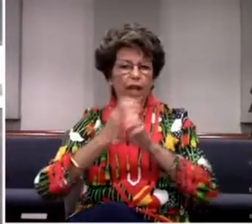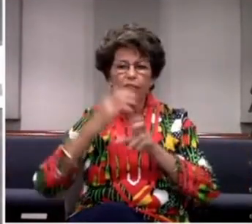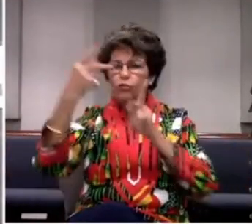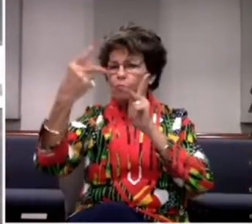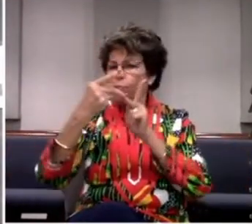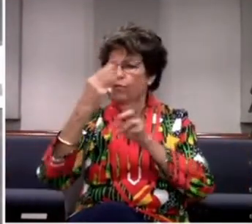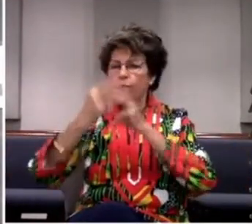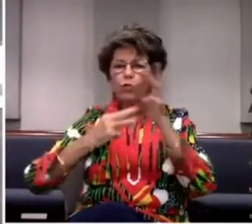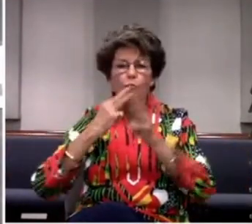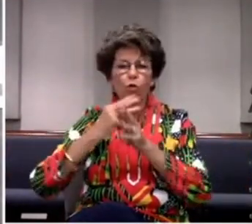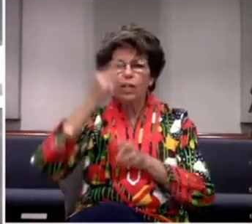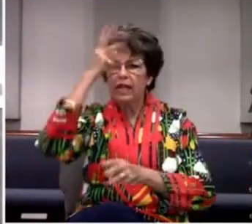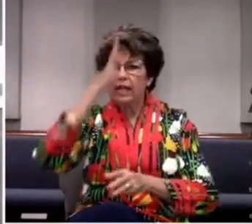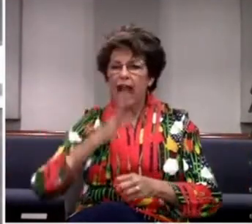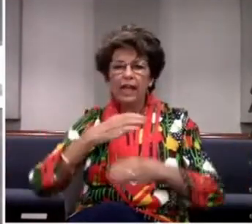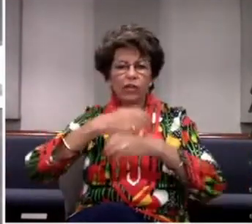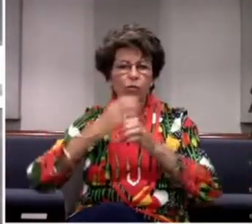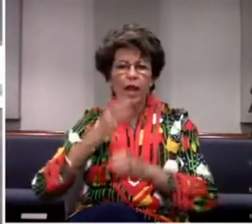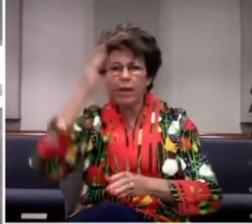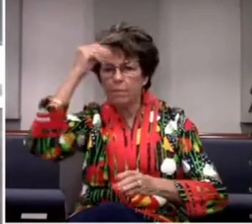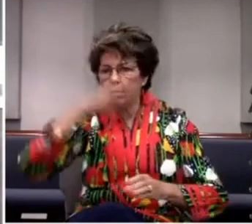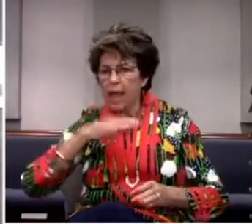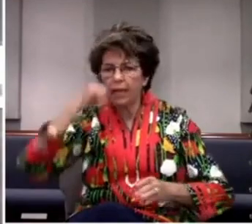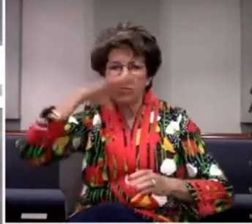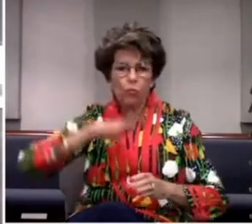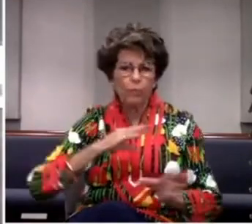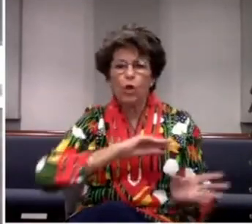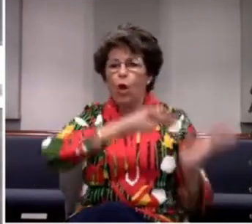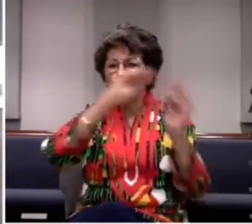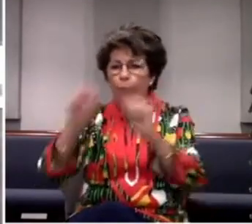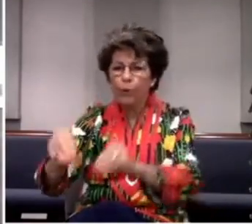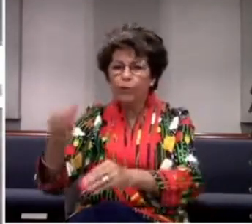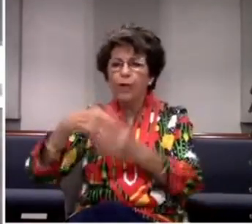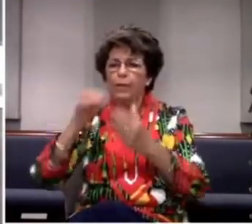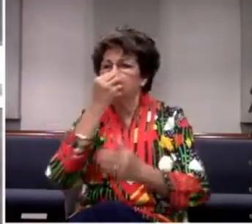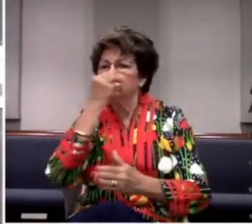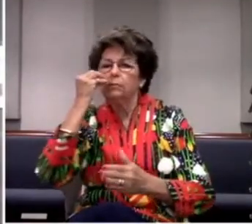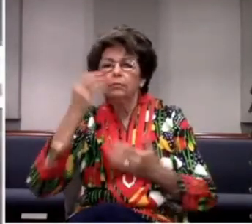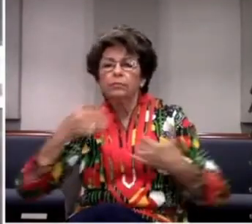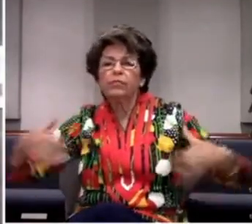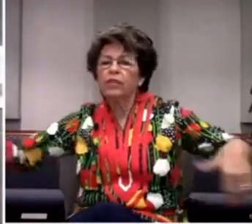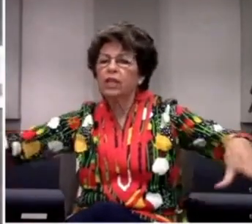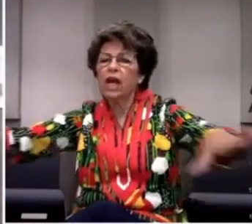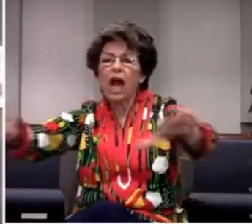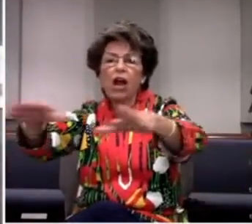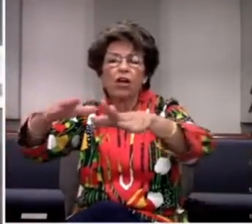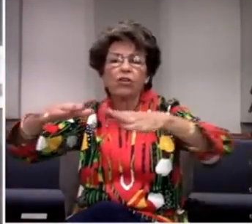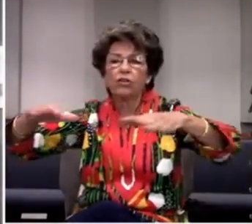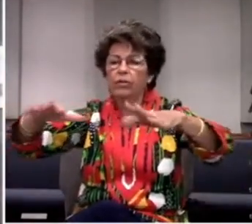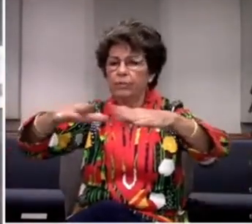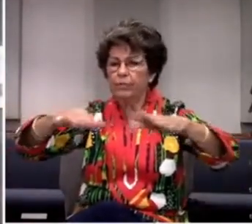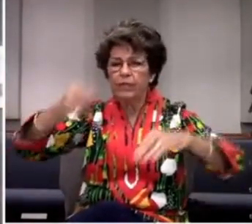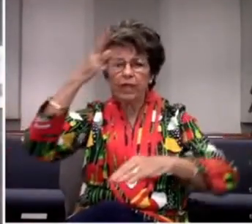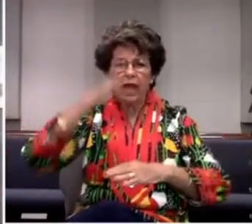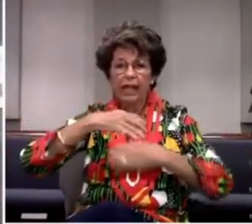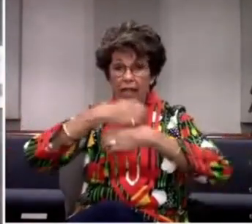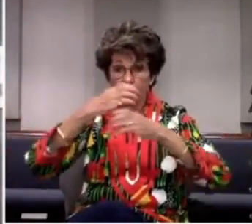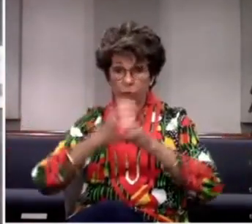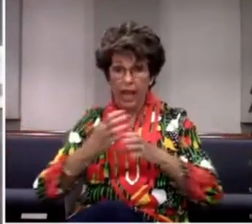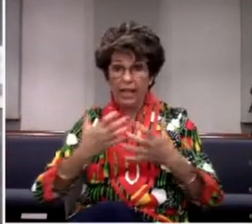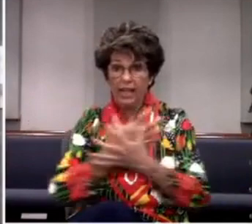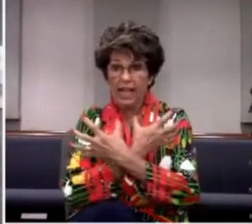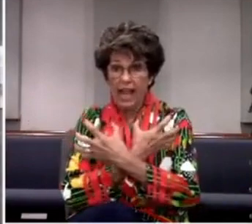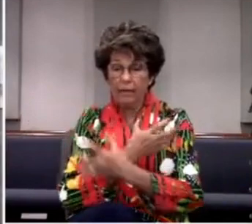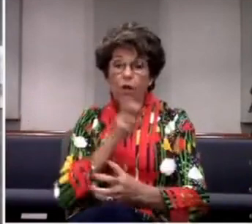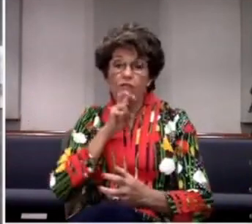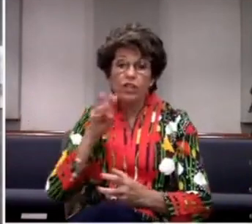had created man and woman. God put them in the garden to dress the garden to live. God had created an animal, the